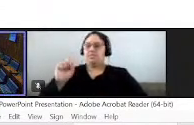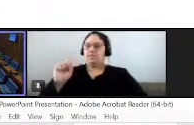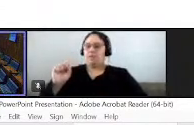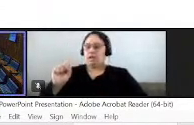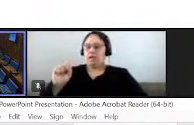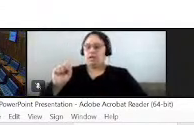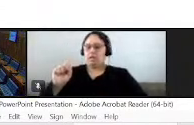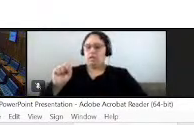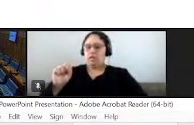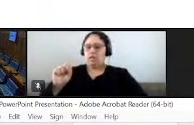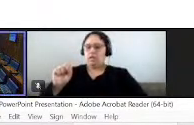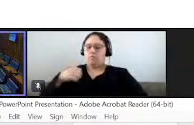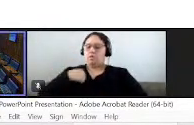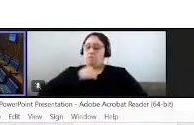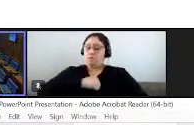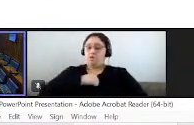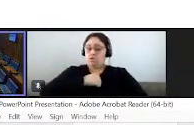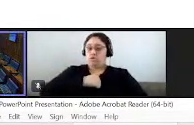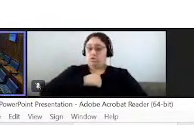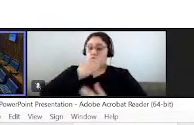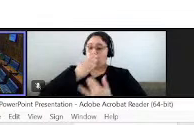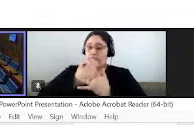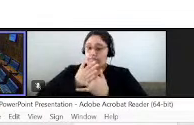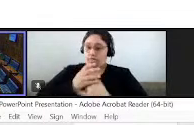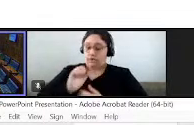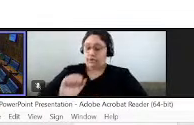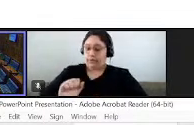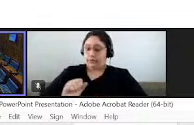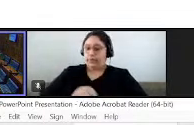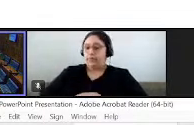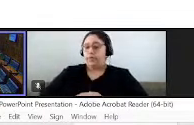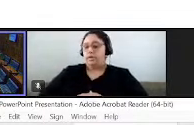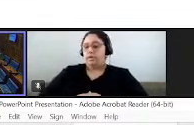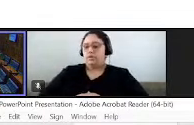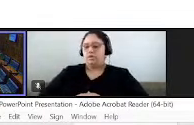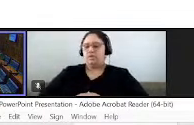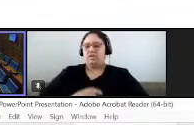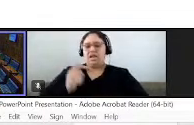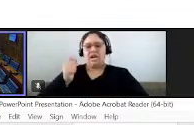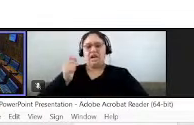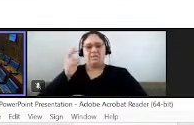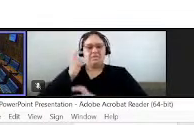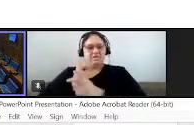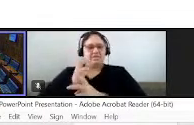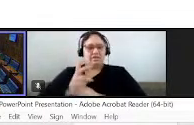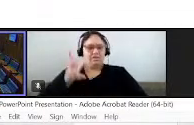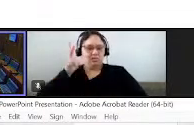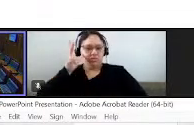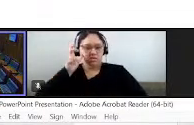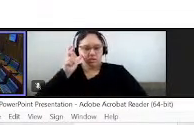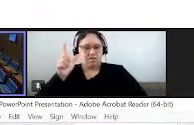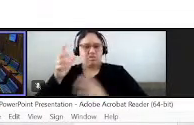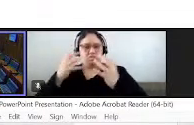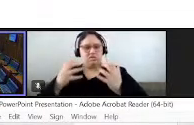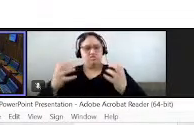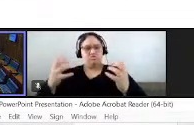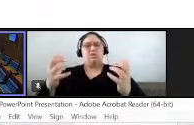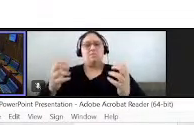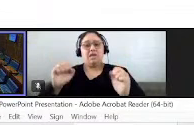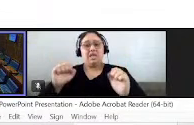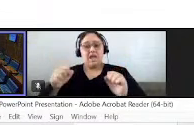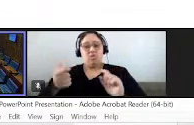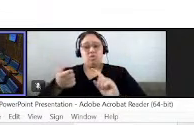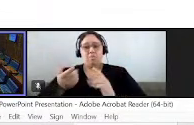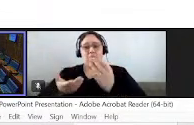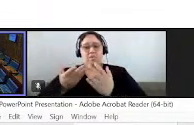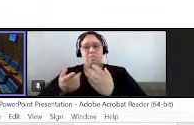Stemele, my apologies for interrupting you. It is a bit difficult to hear you in the chambers. Do you